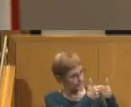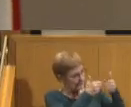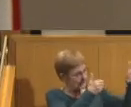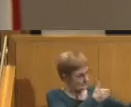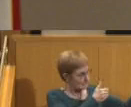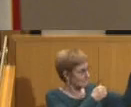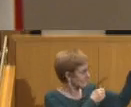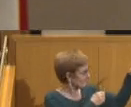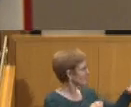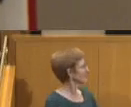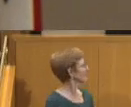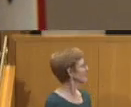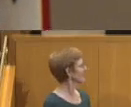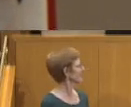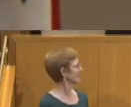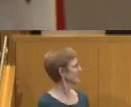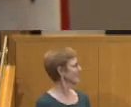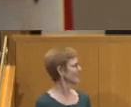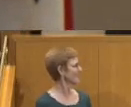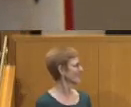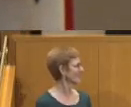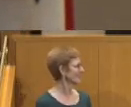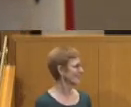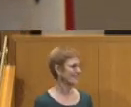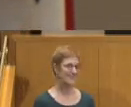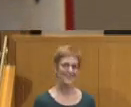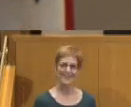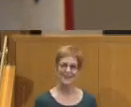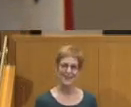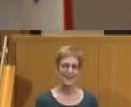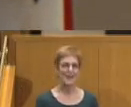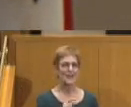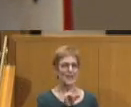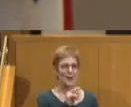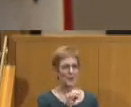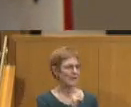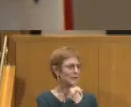been wild, and I think it's only getting started. Thank you all.